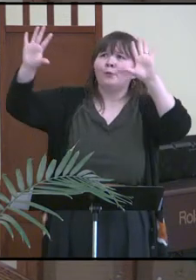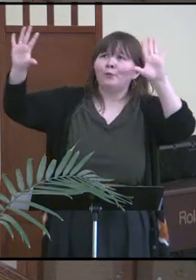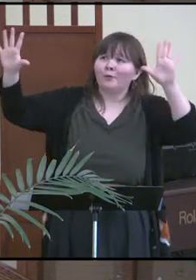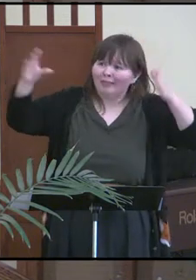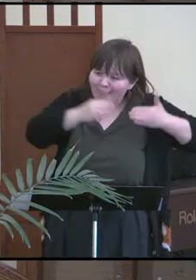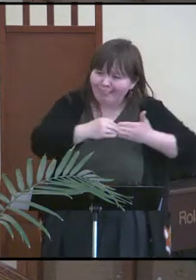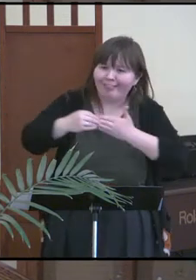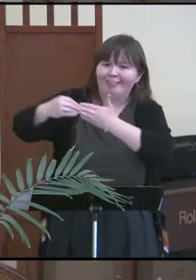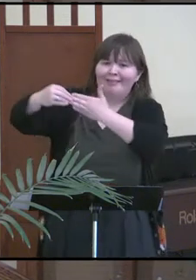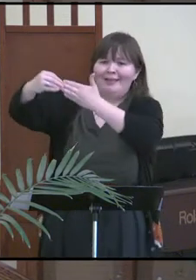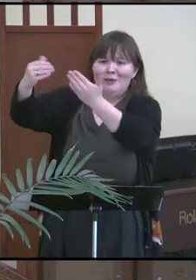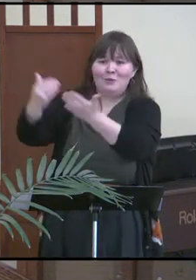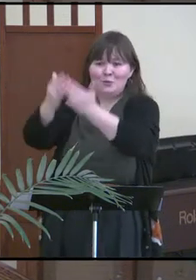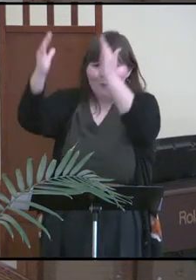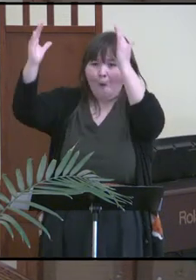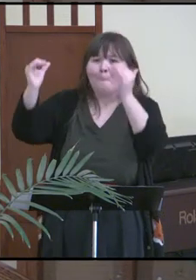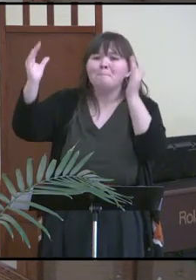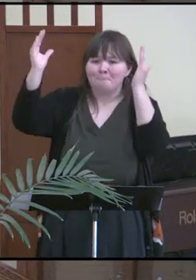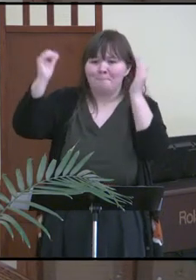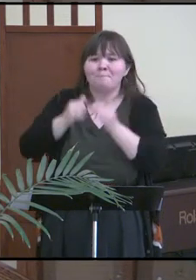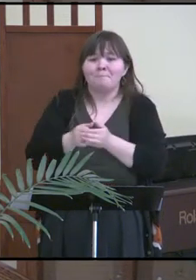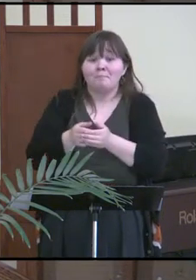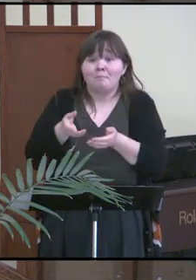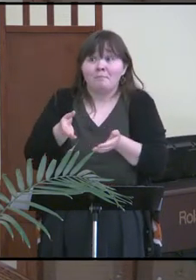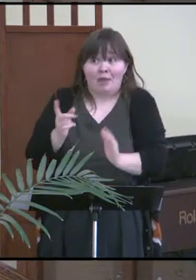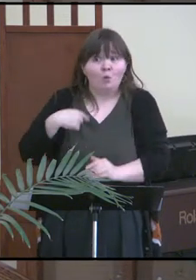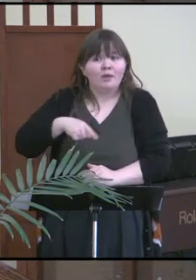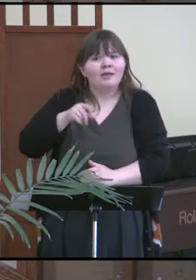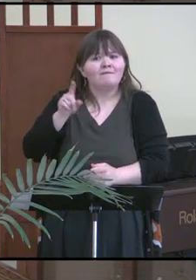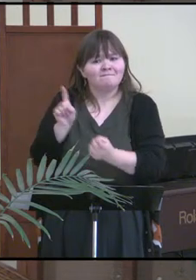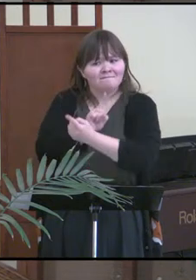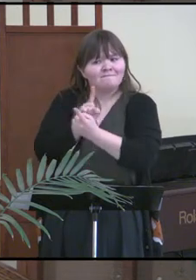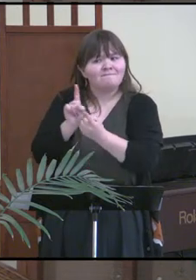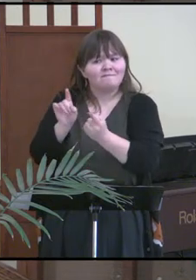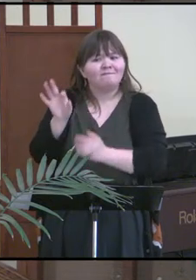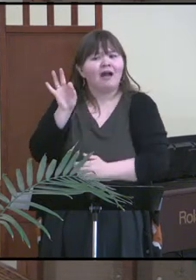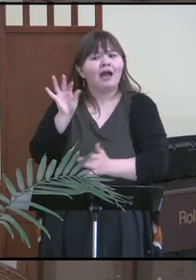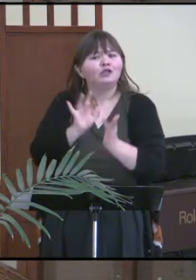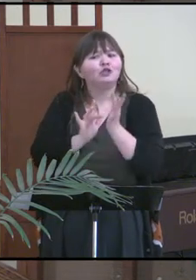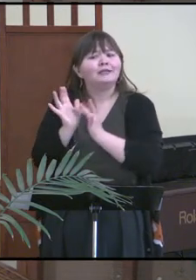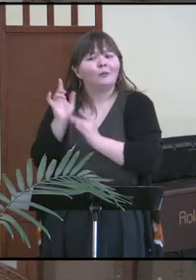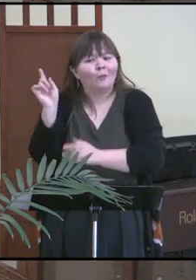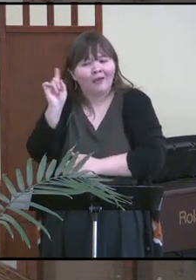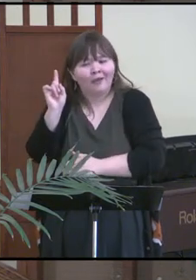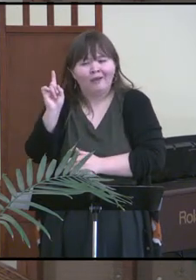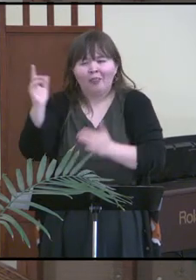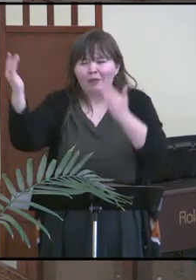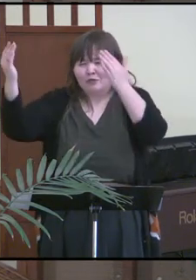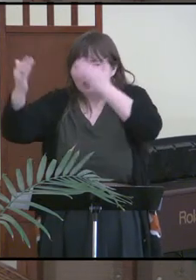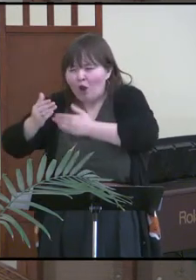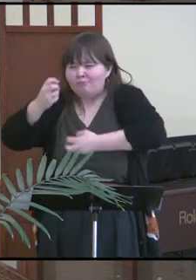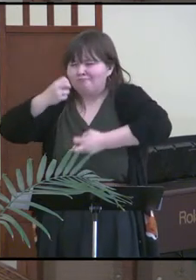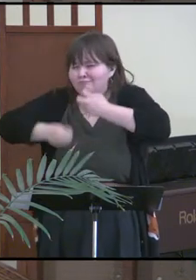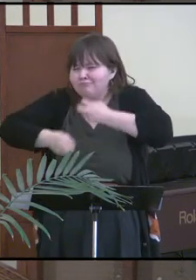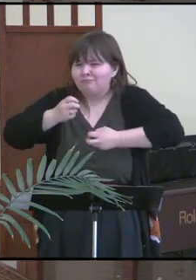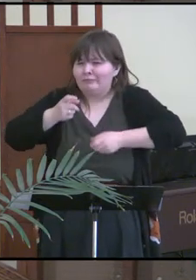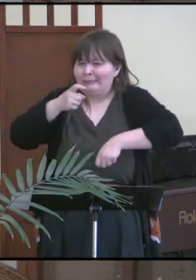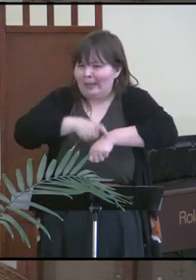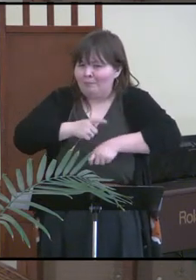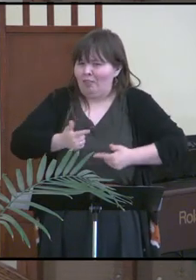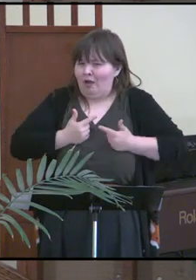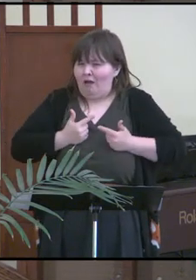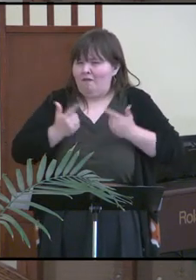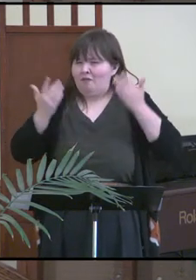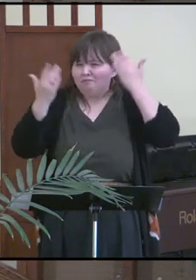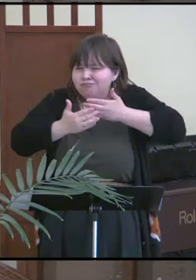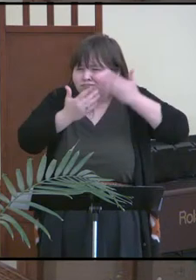new hope. May we find him in the half-lit and hard places of our lives. May we dare